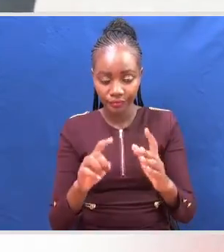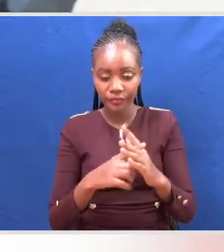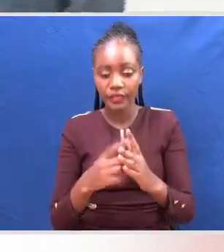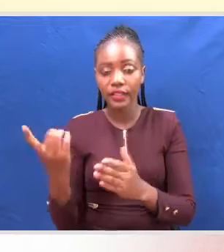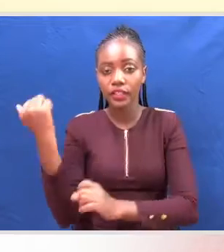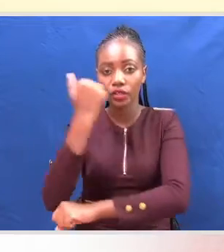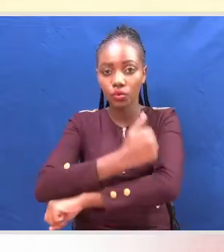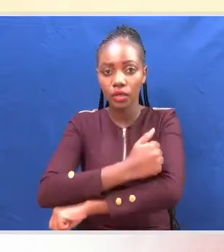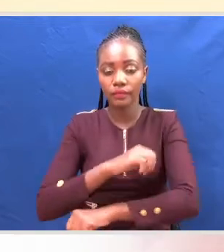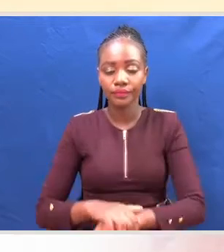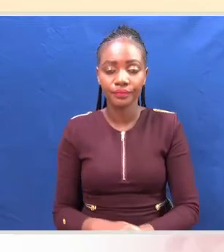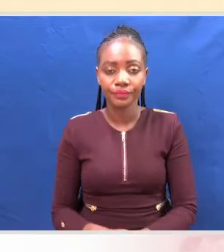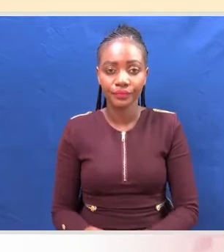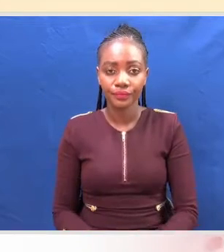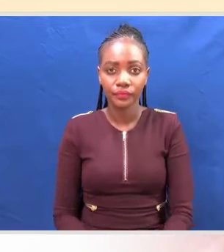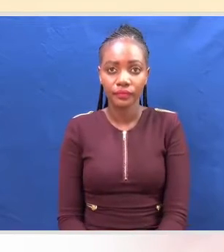will be tackling.